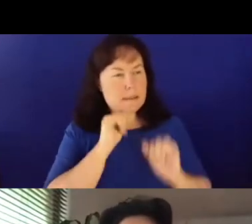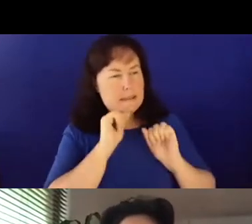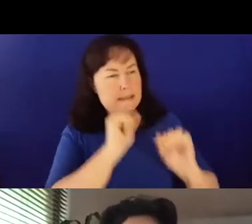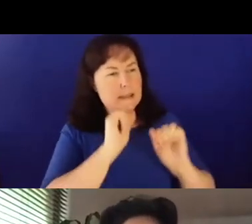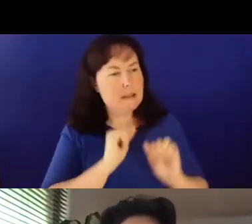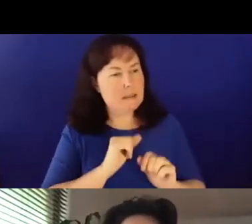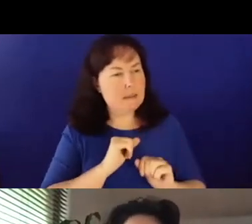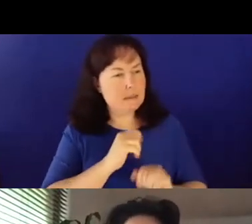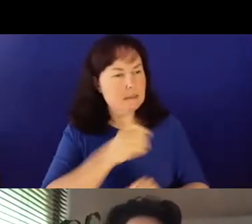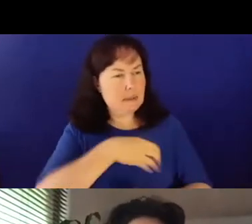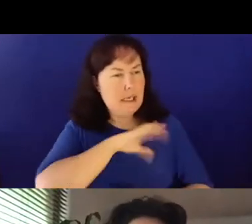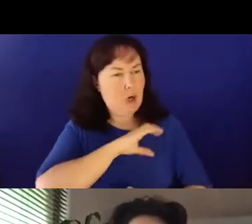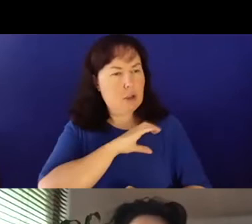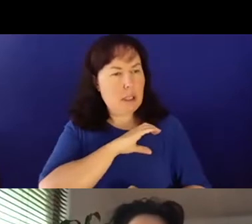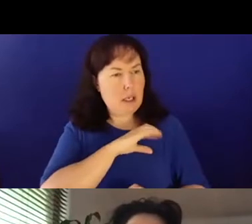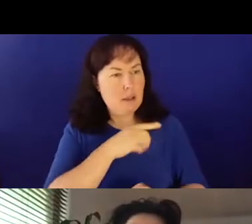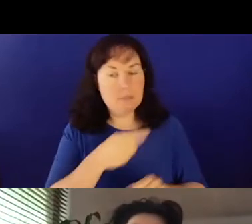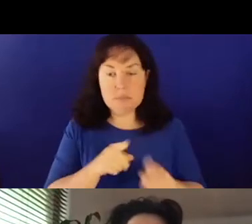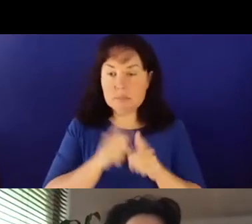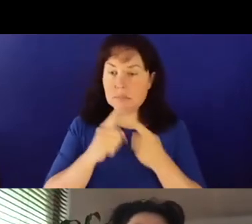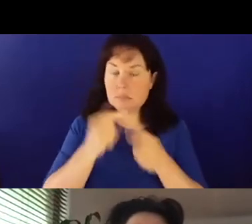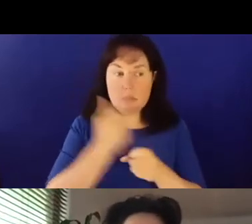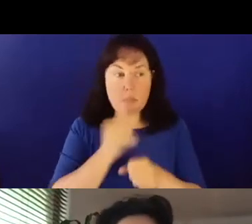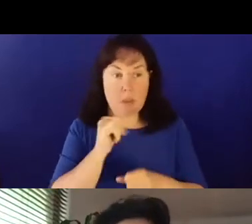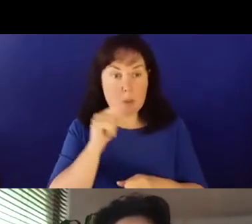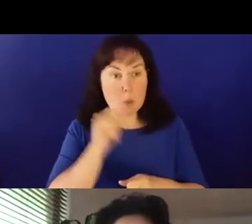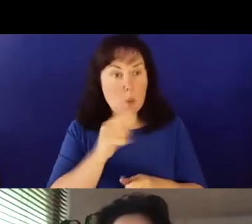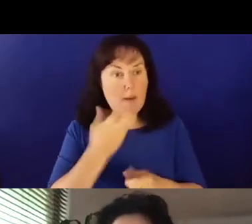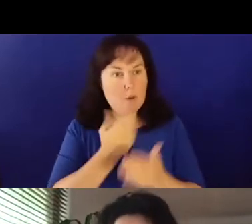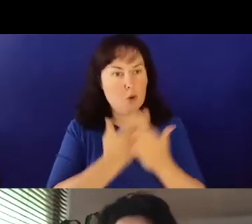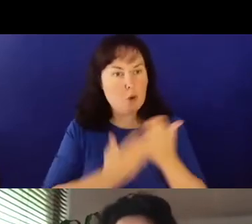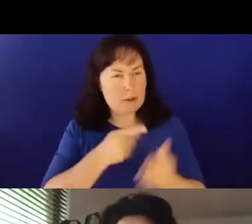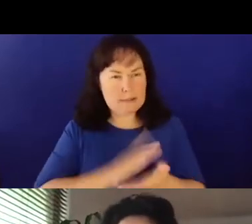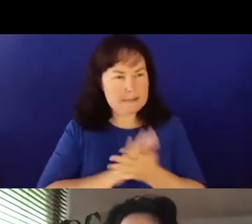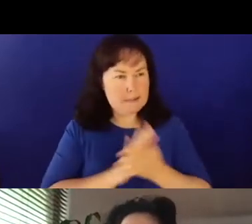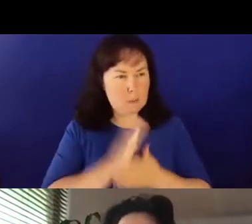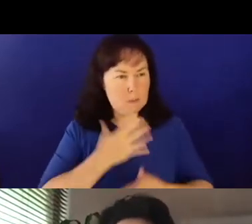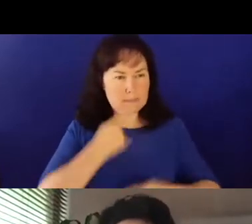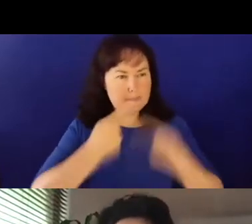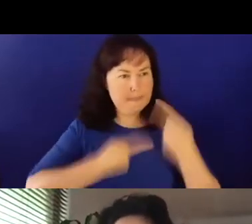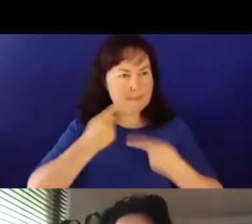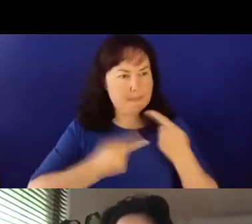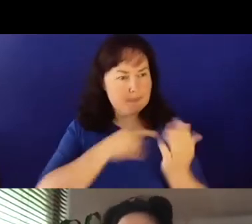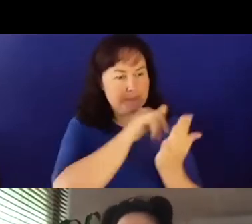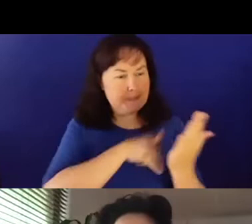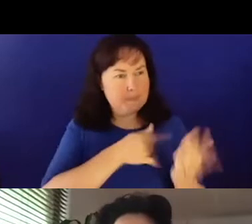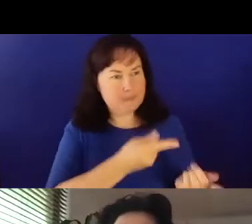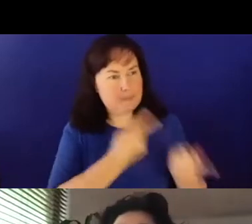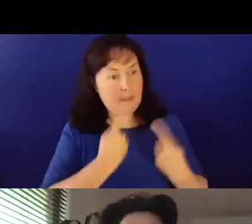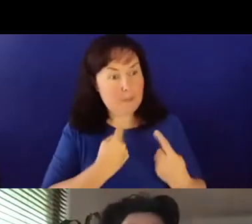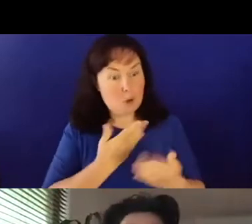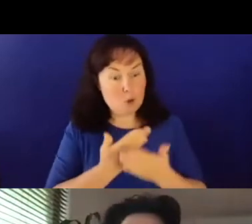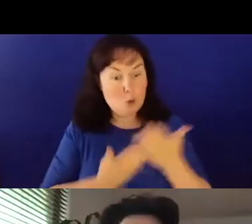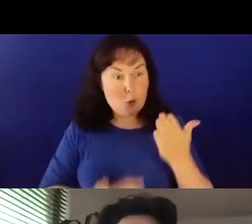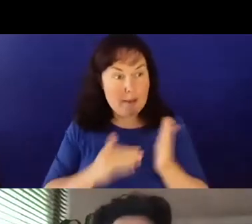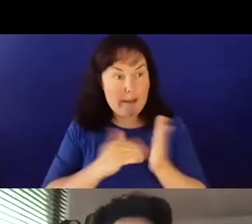story that you're really burning to tell, and you are the person, the best person to tell that story, and to tell that story now. So it has lots of